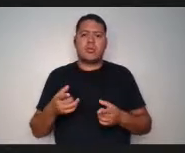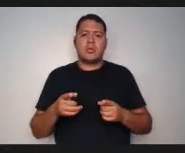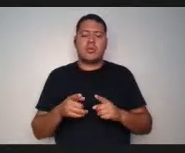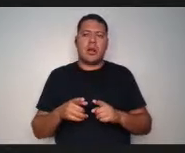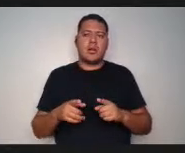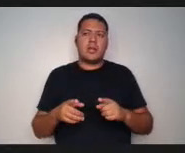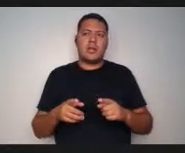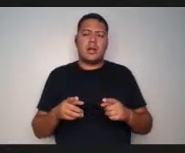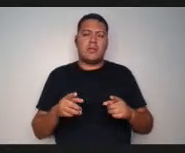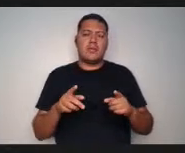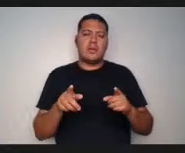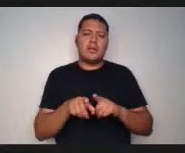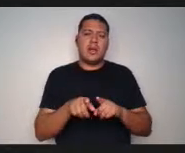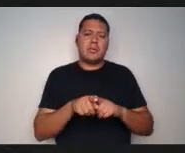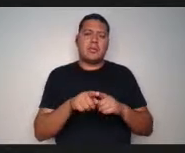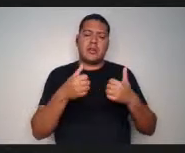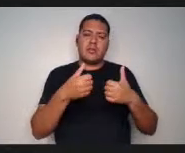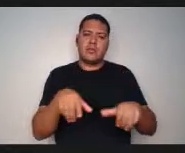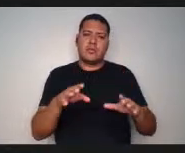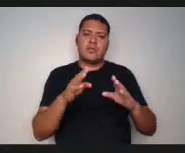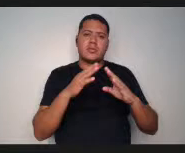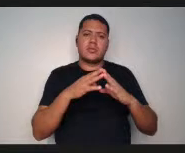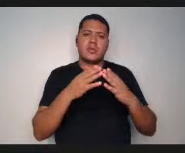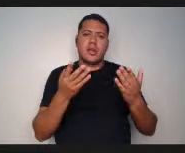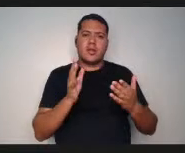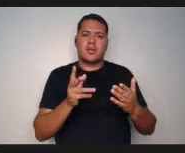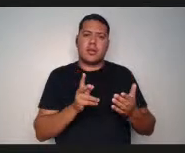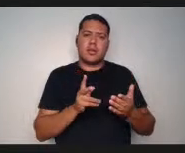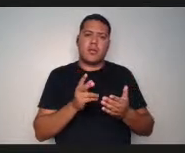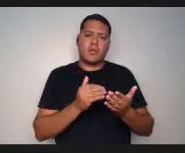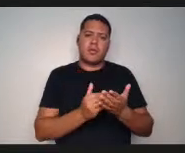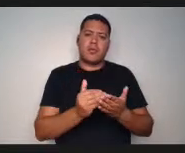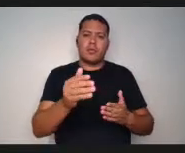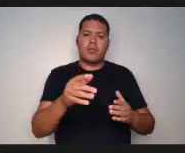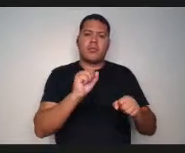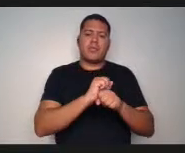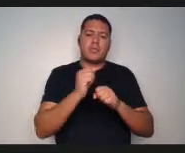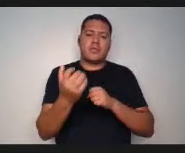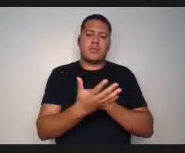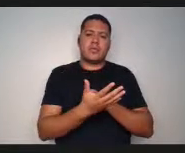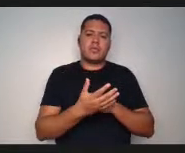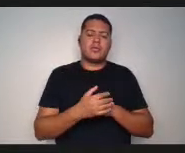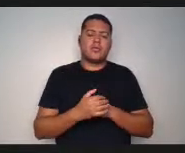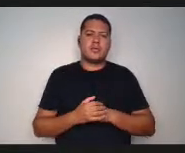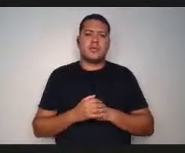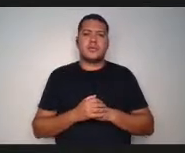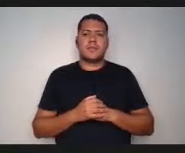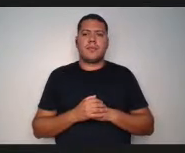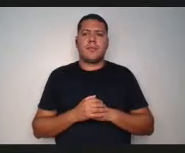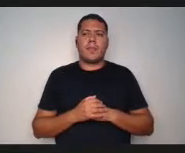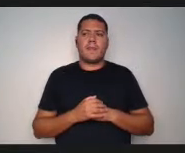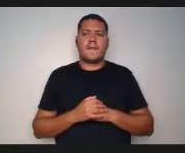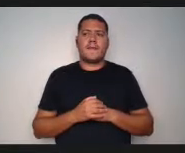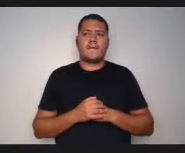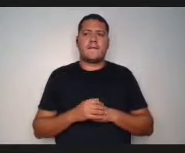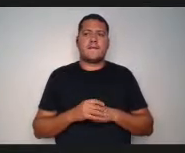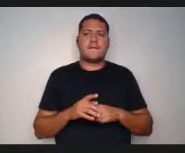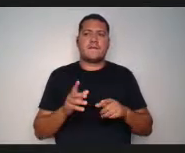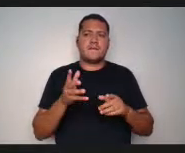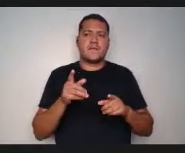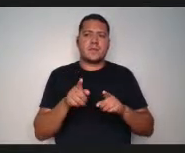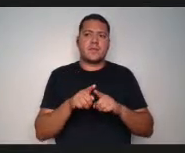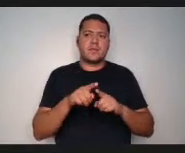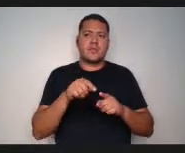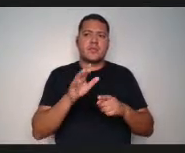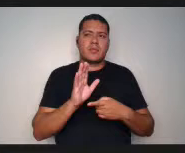pandemic, since some workers did not have sick pay. And so leaving work and wanting to get tested for coronavirus